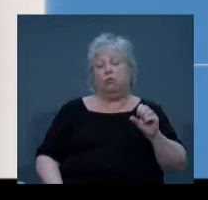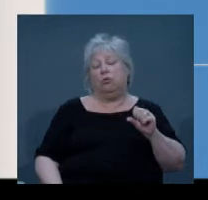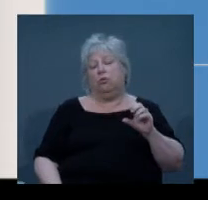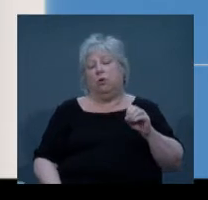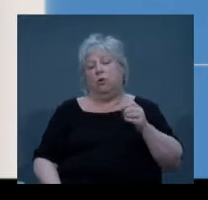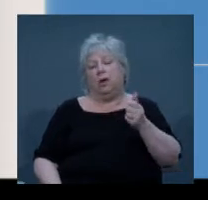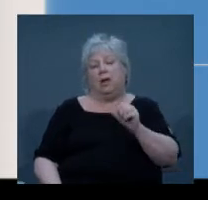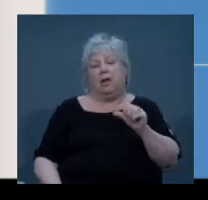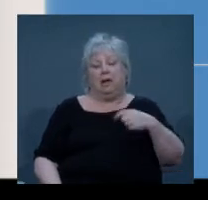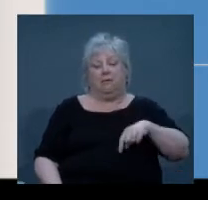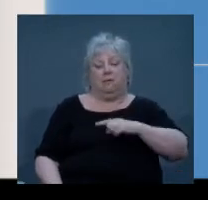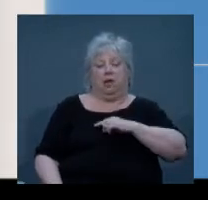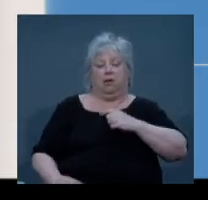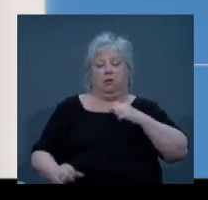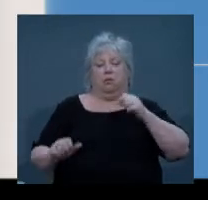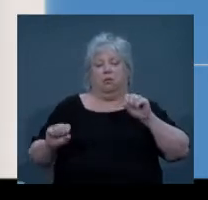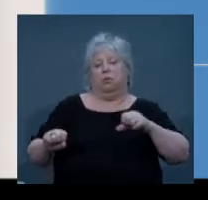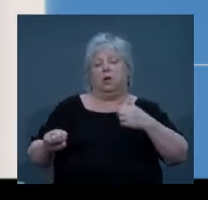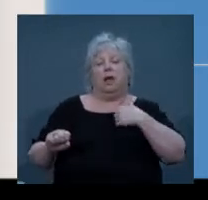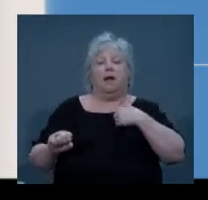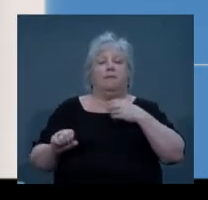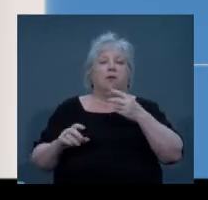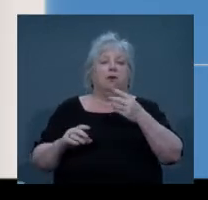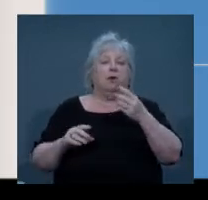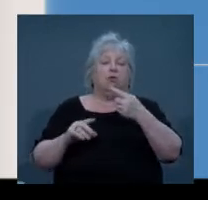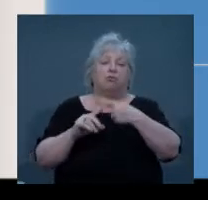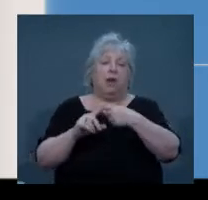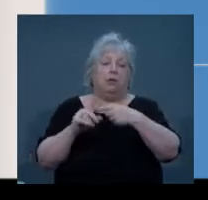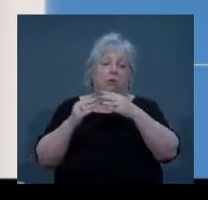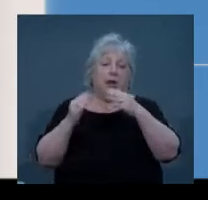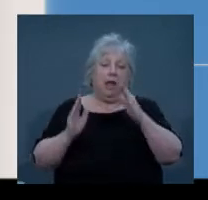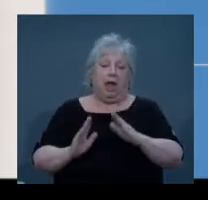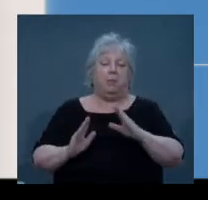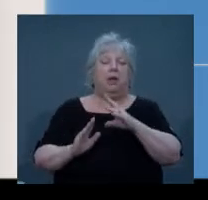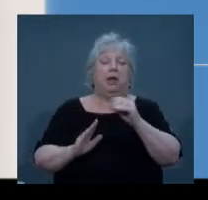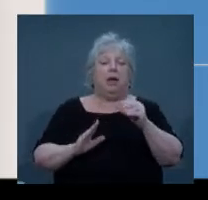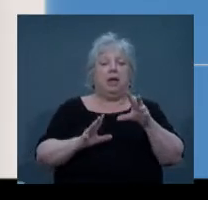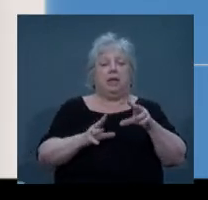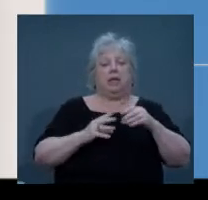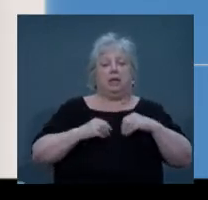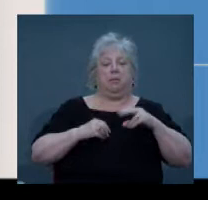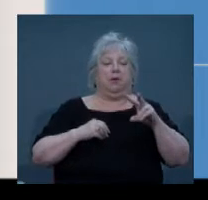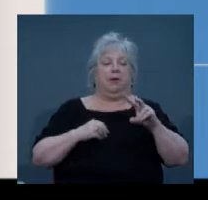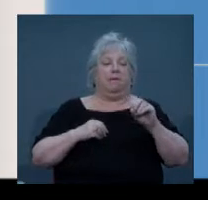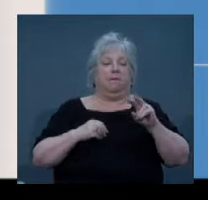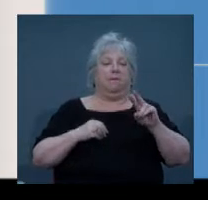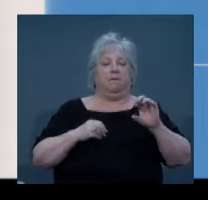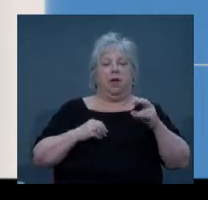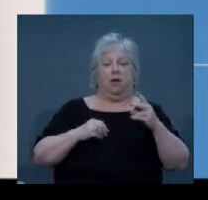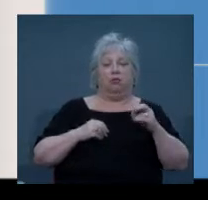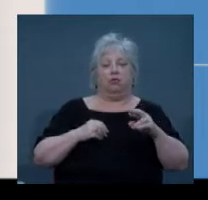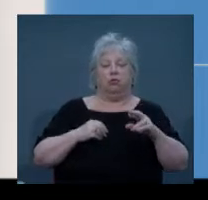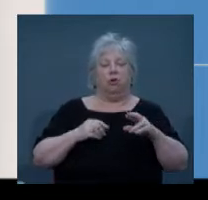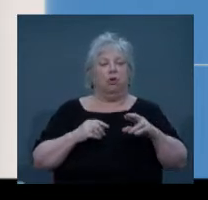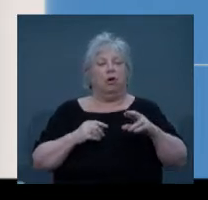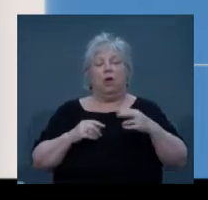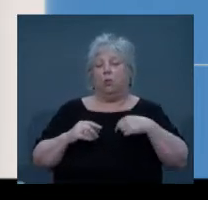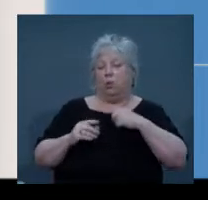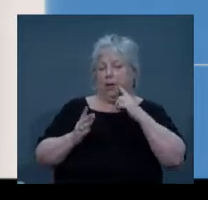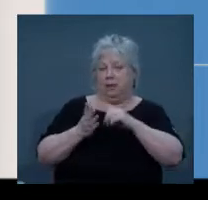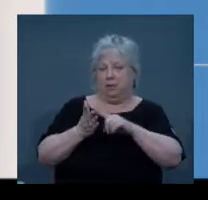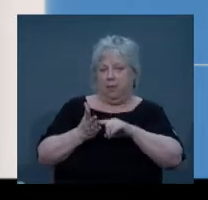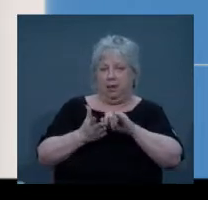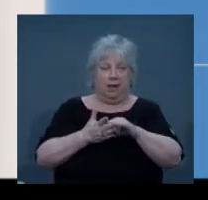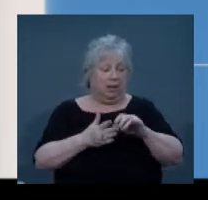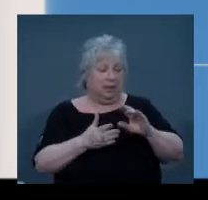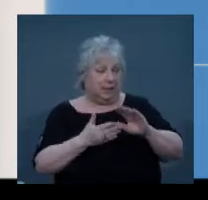property and accept a tenant with a voucher. We inspect those. But the public... The city? Yeah, we do inspect those just like we would